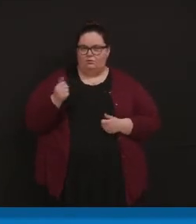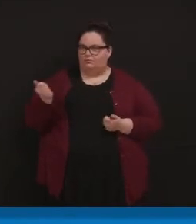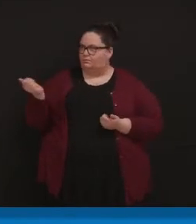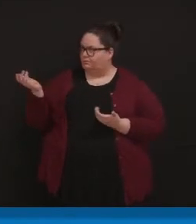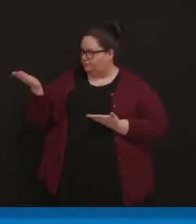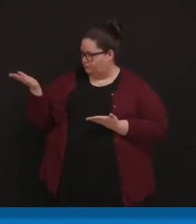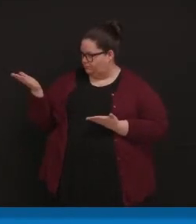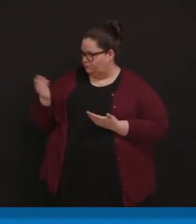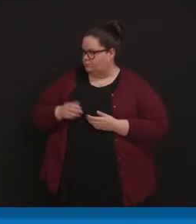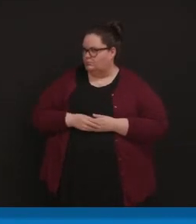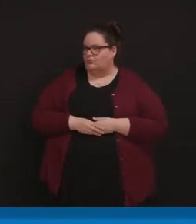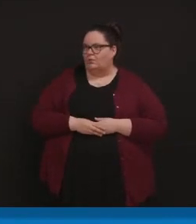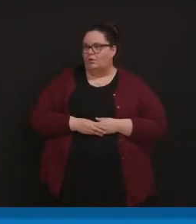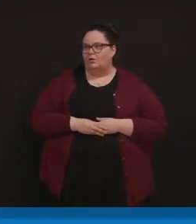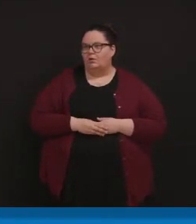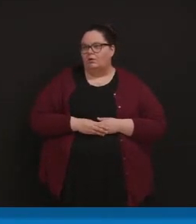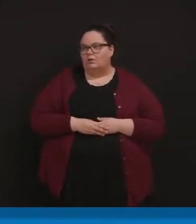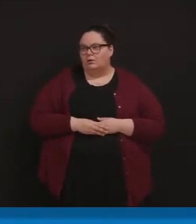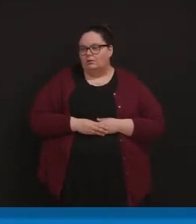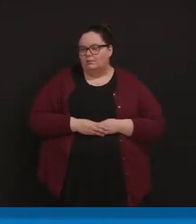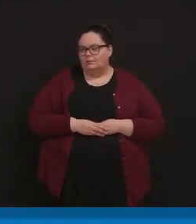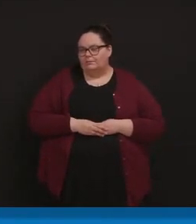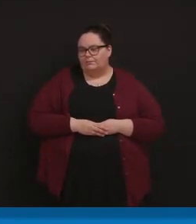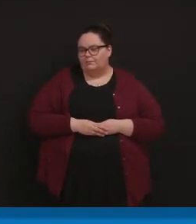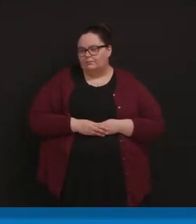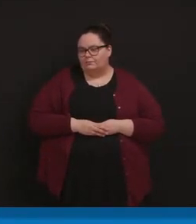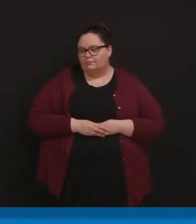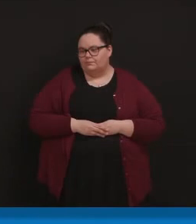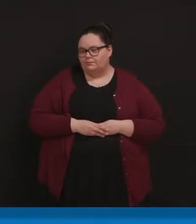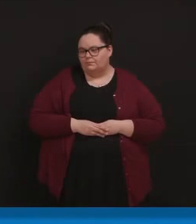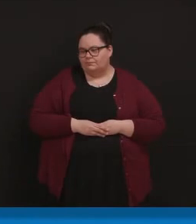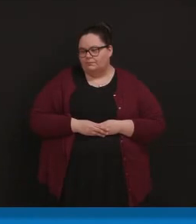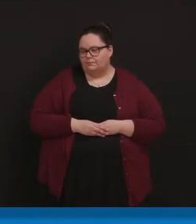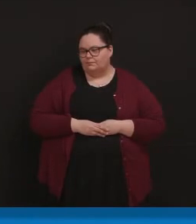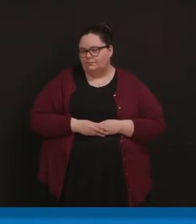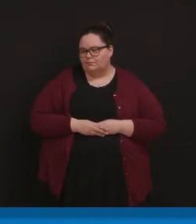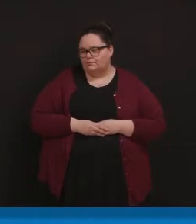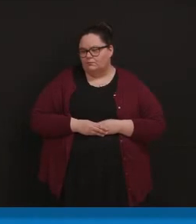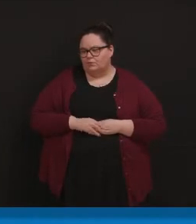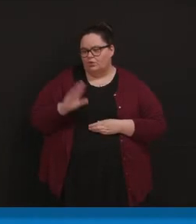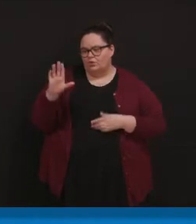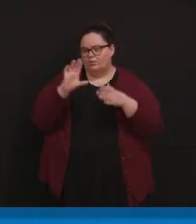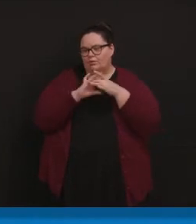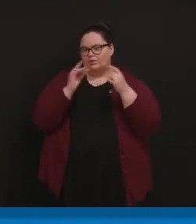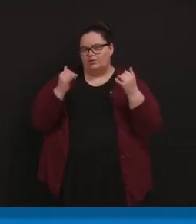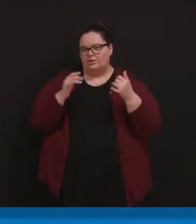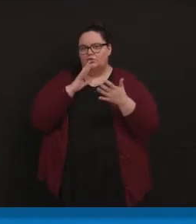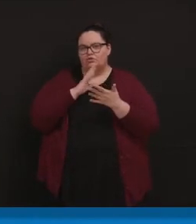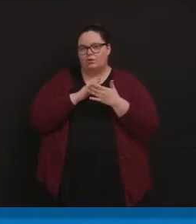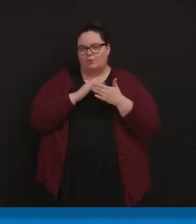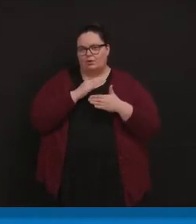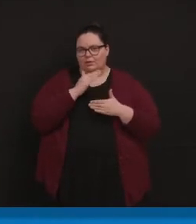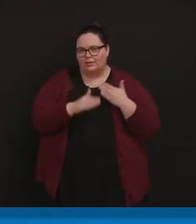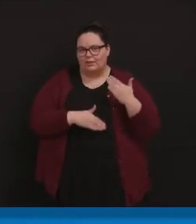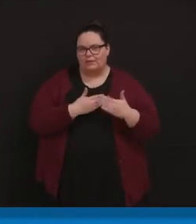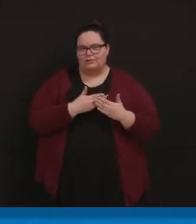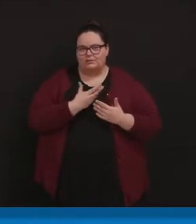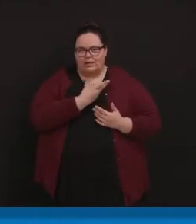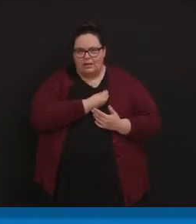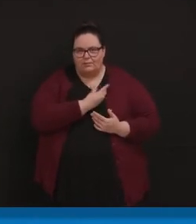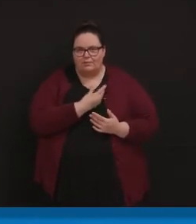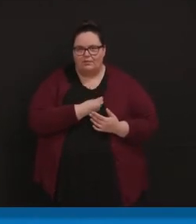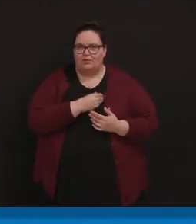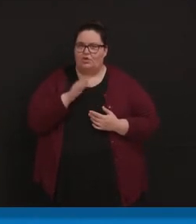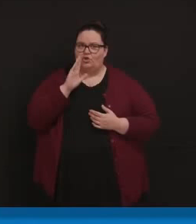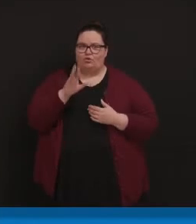Russell. Dr. Russell, you mentioned today at the end of your opening remarks the need for kindness and empathy. From the first day of this pandemic, your office